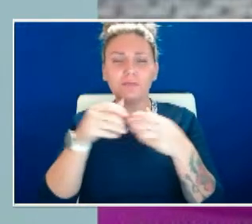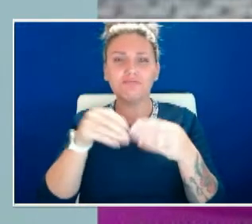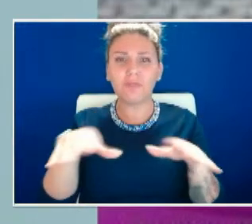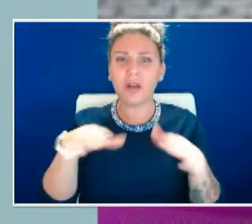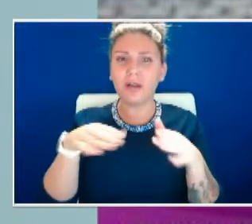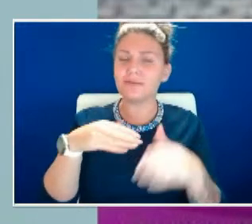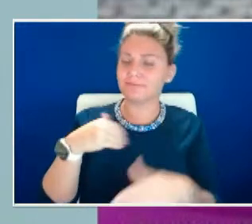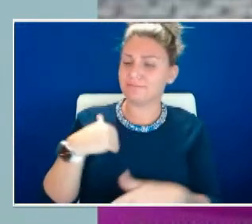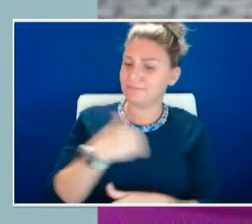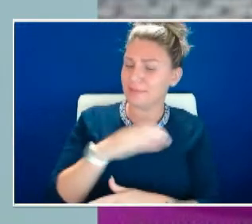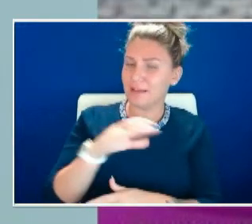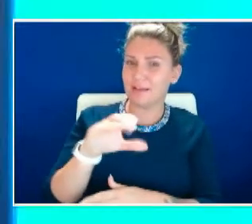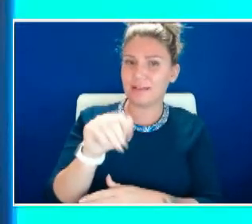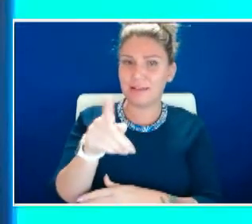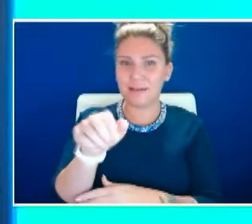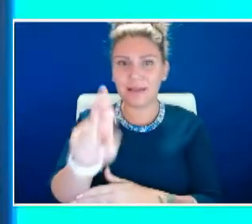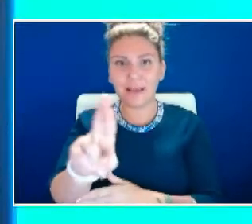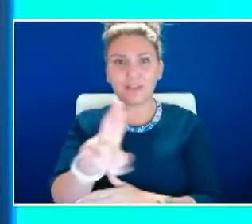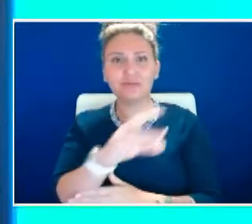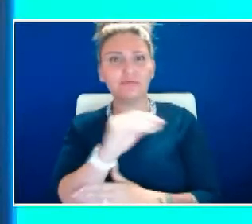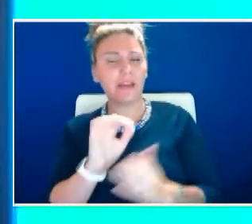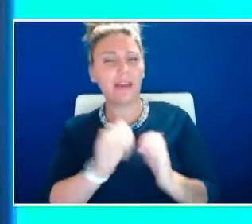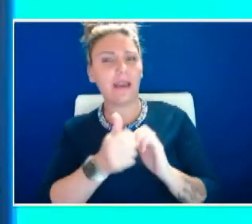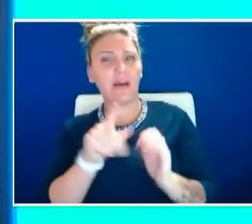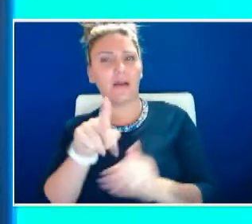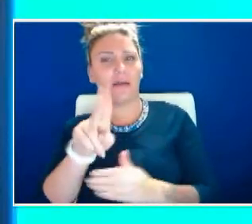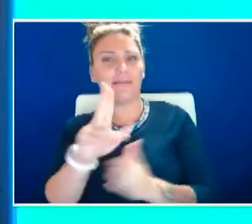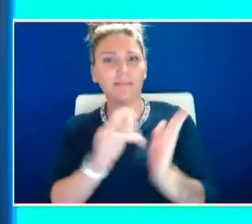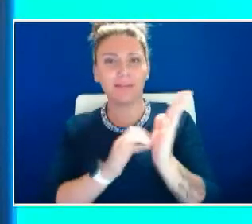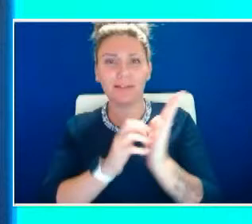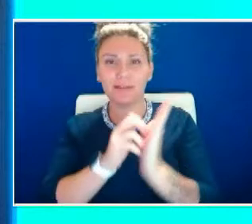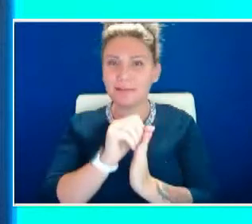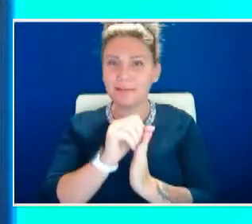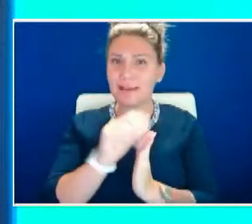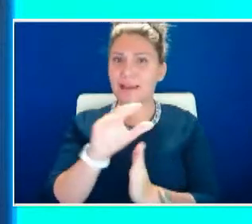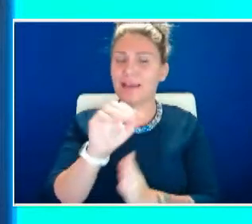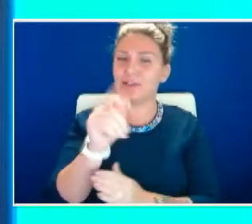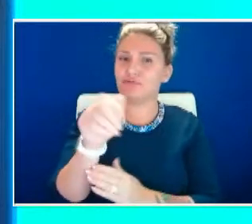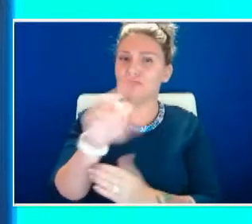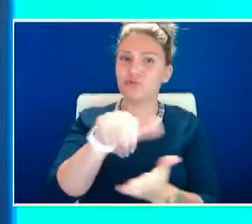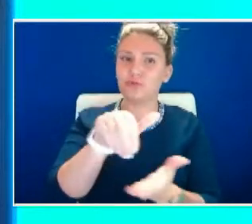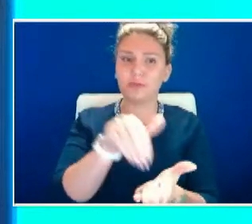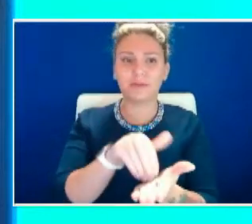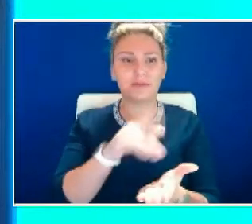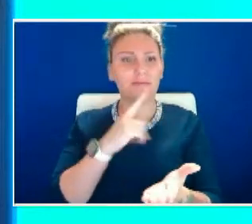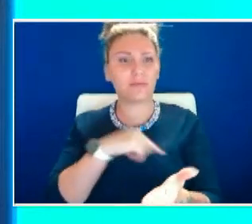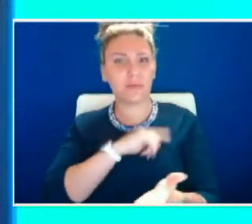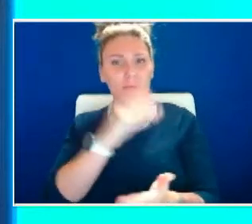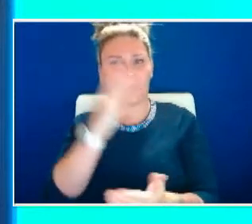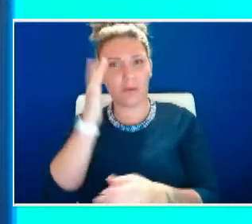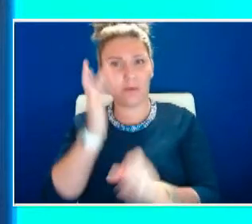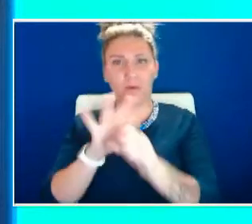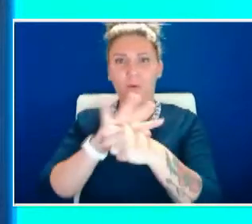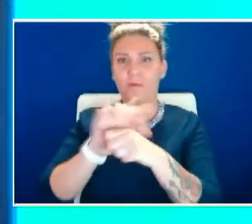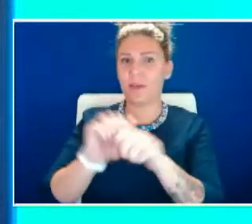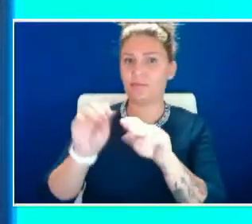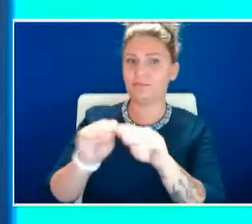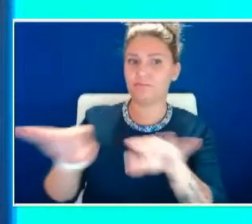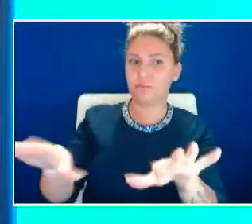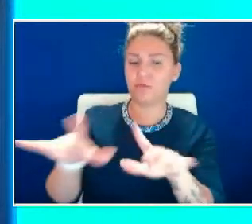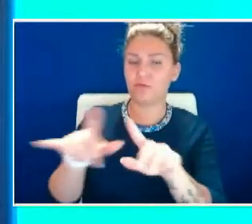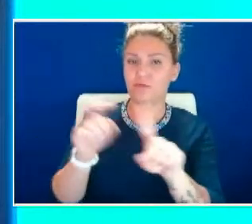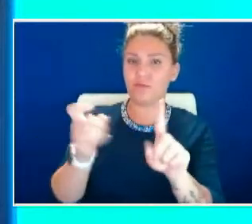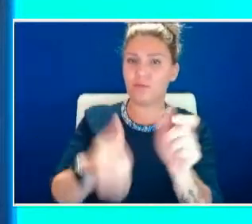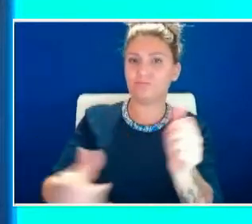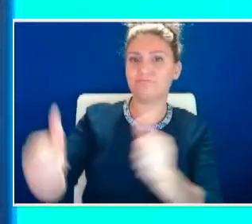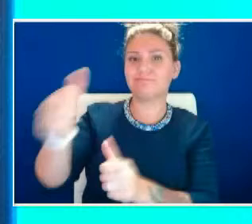Center had in her healing. We know the COVID can mutate. Now a warning from the nation's top leader in the virus about what is